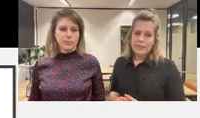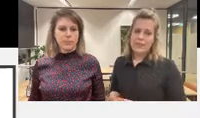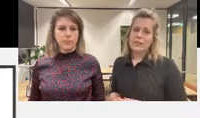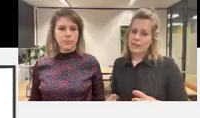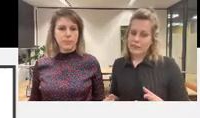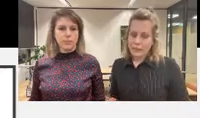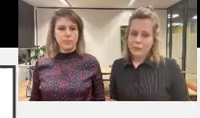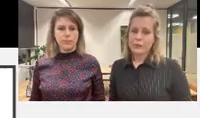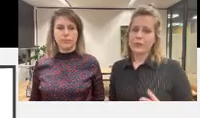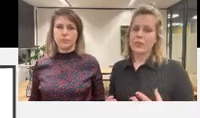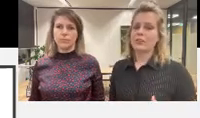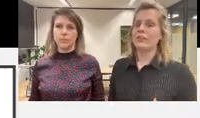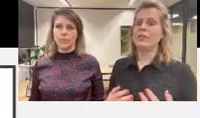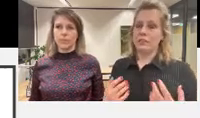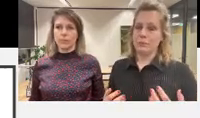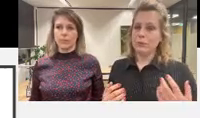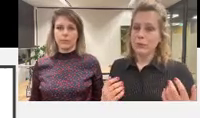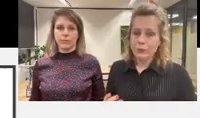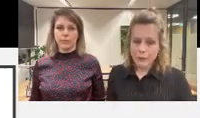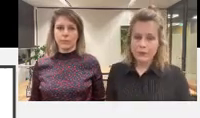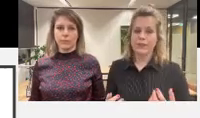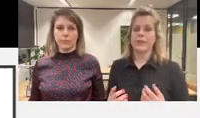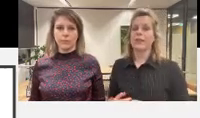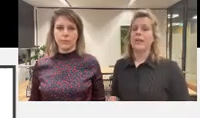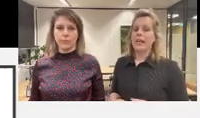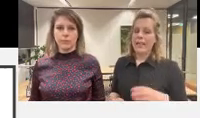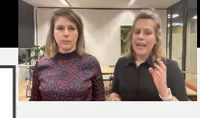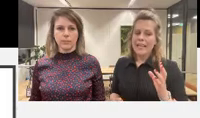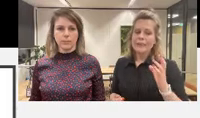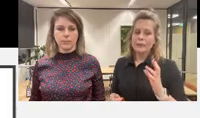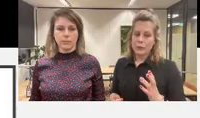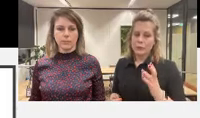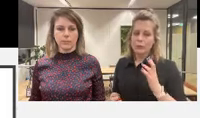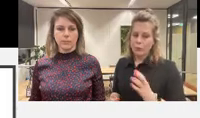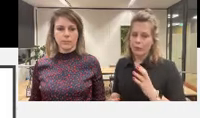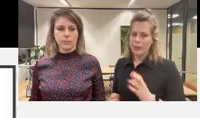They see a significant reduction in symptom severity, and